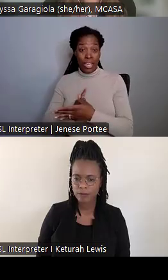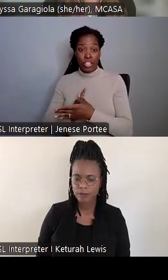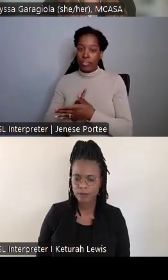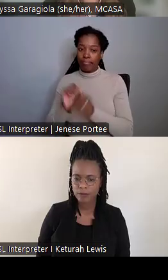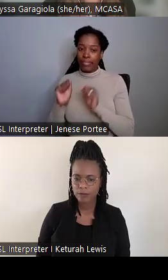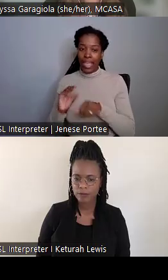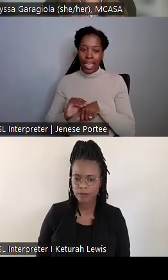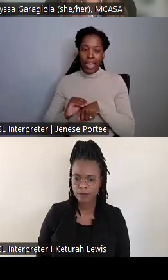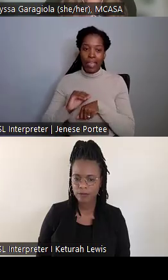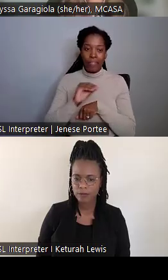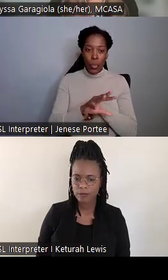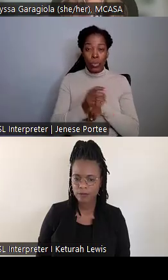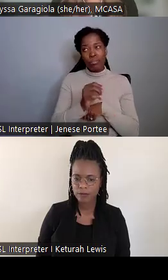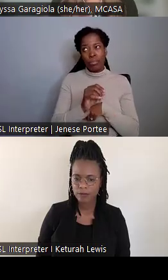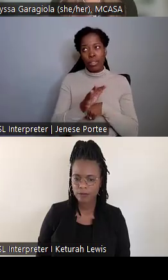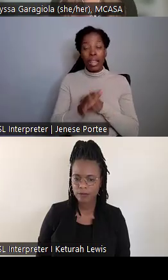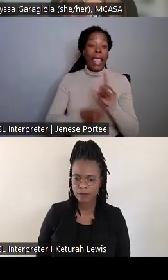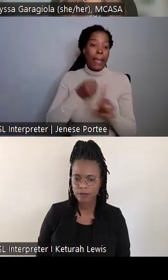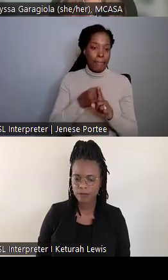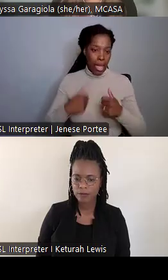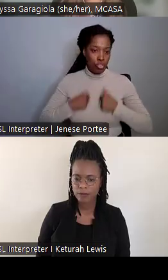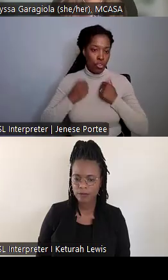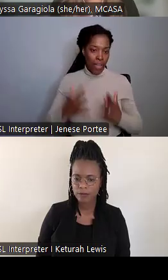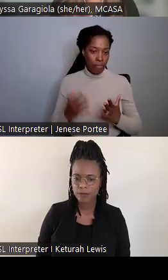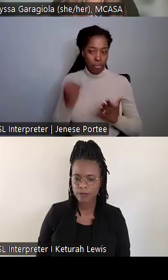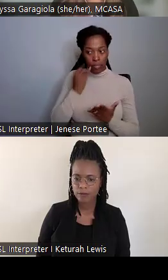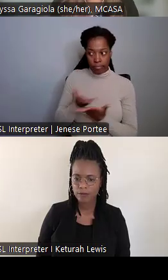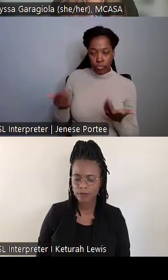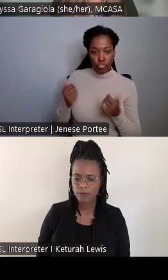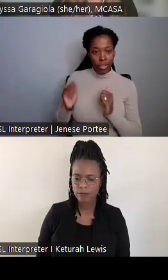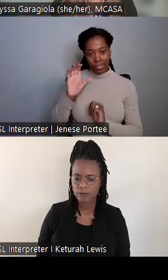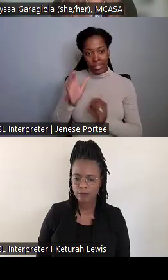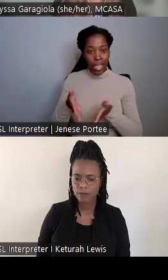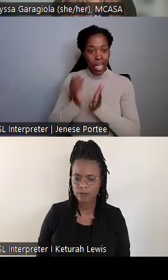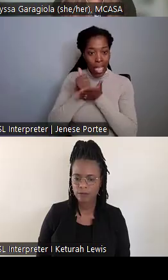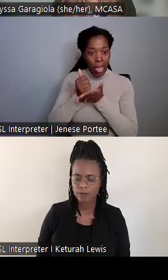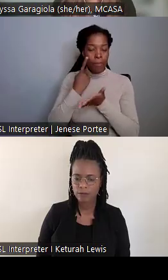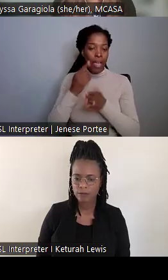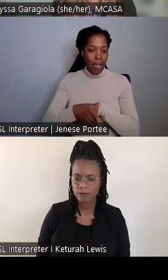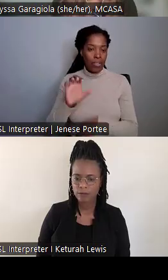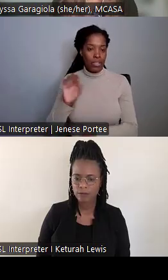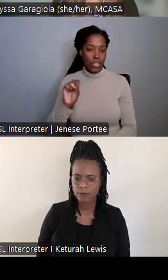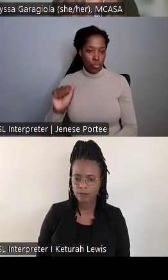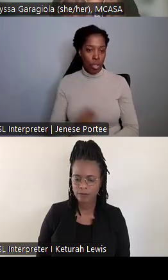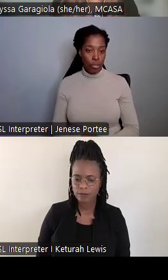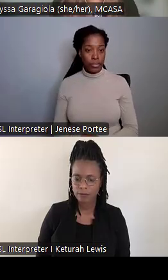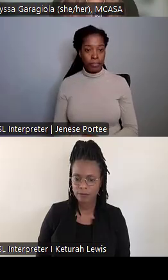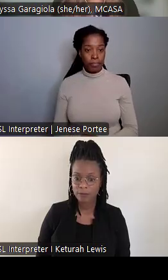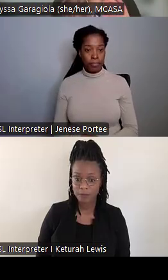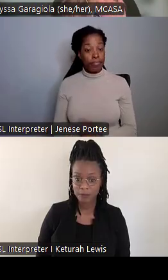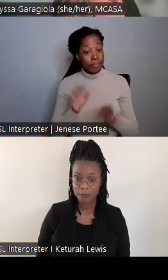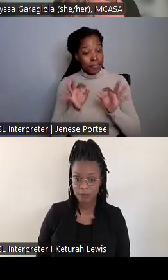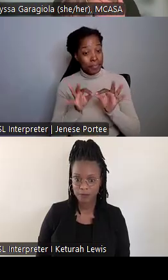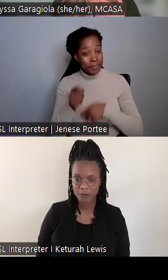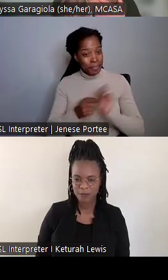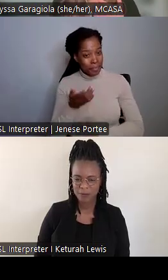influence or impact survivors when they're trying to seek help after a sexual assault. I also want to